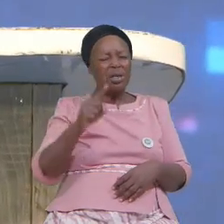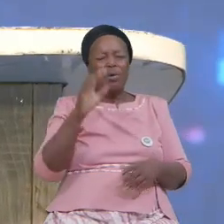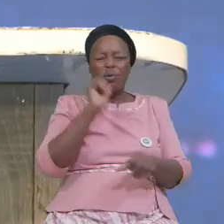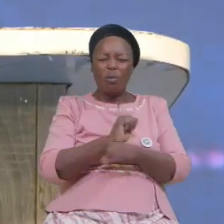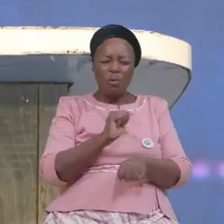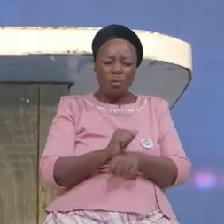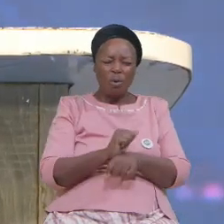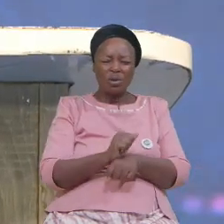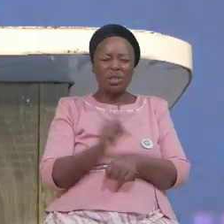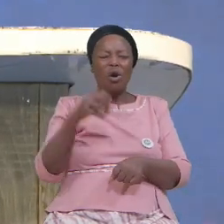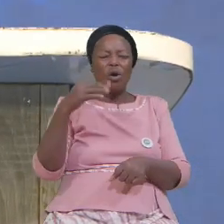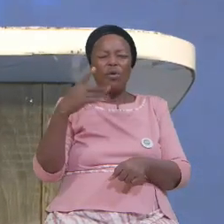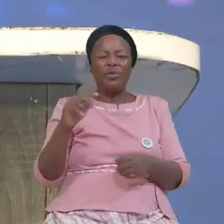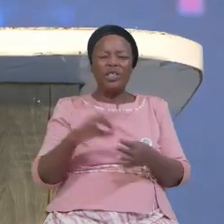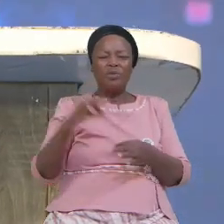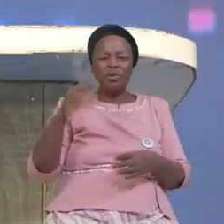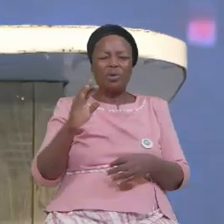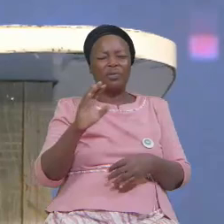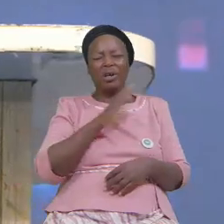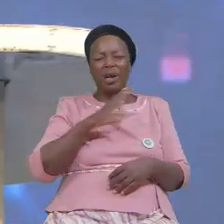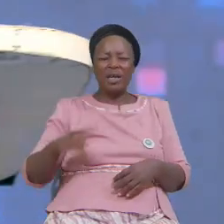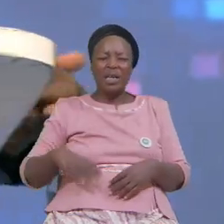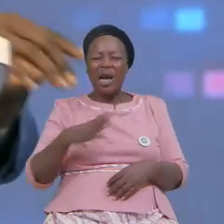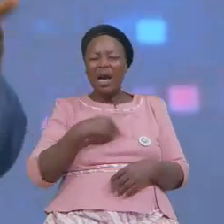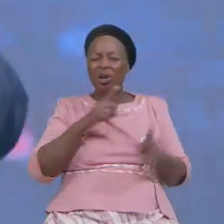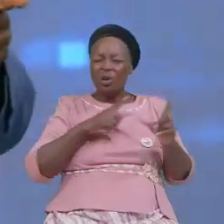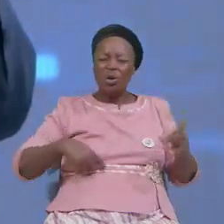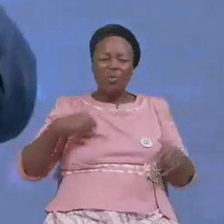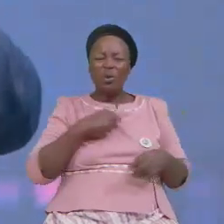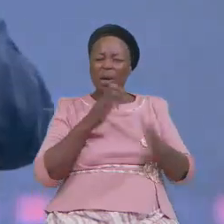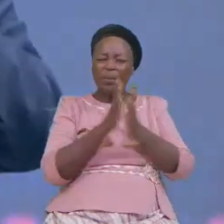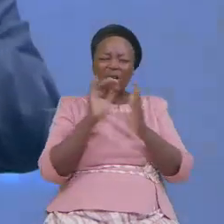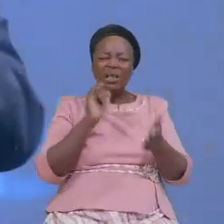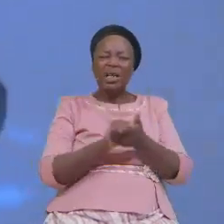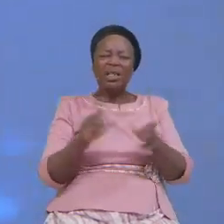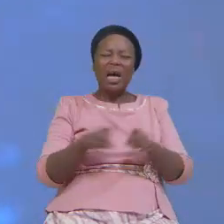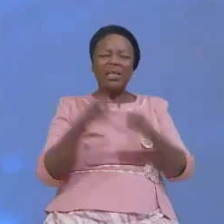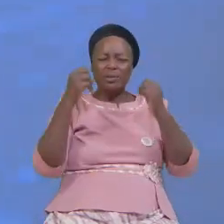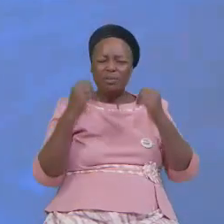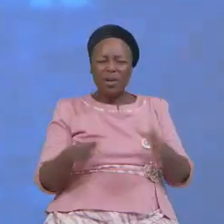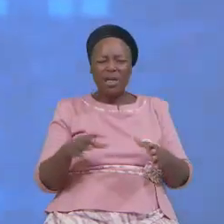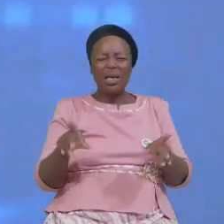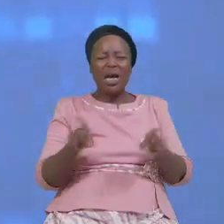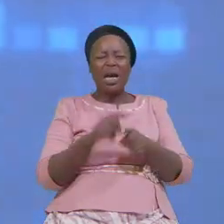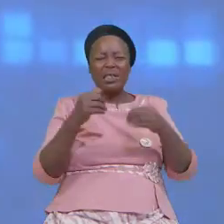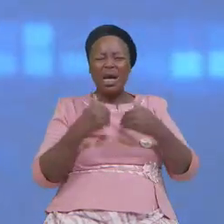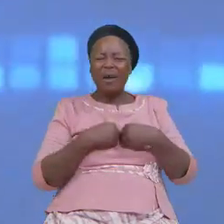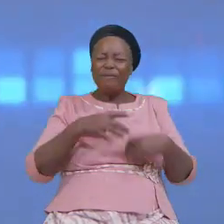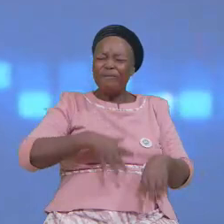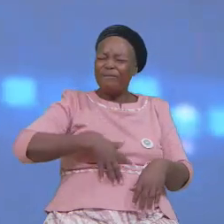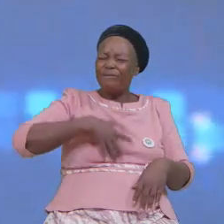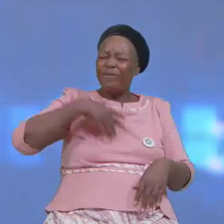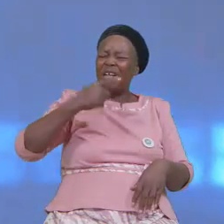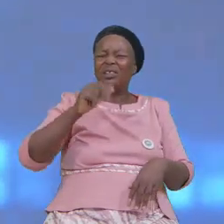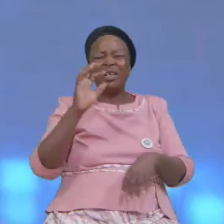the Spirit of Christ. And Lord, we pray, as many as have felt the